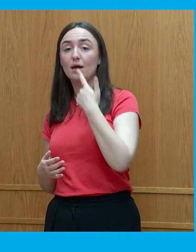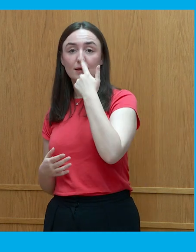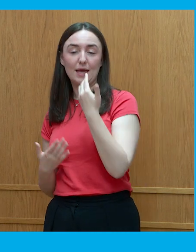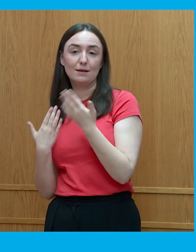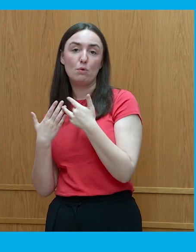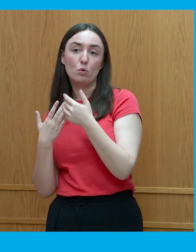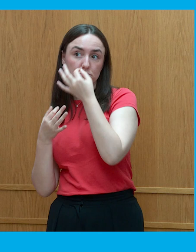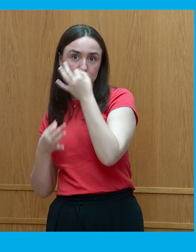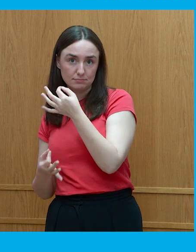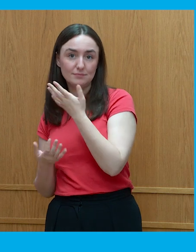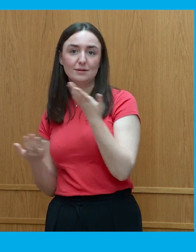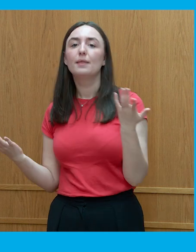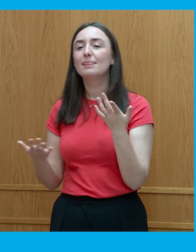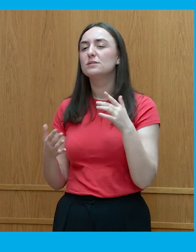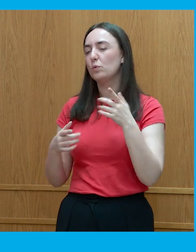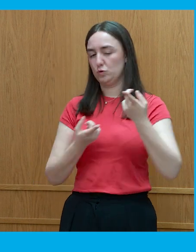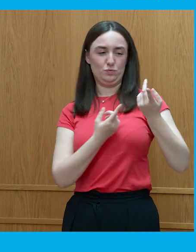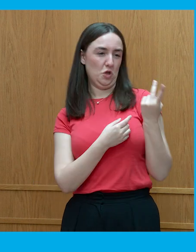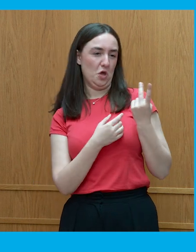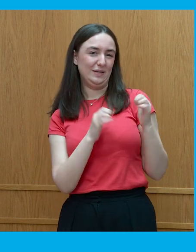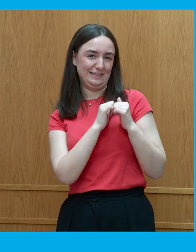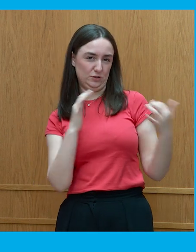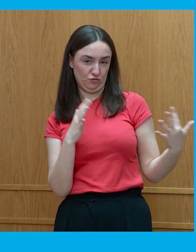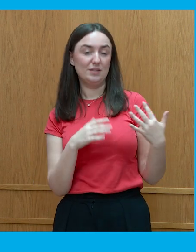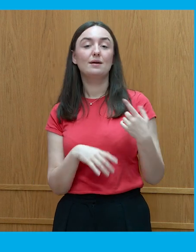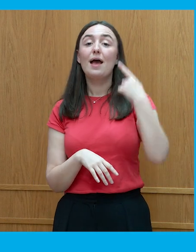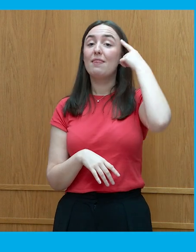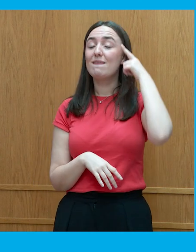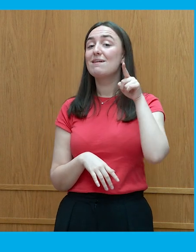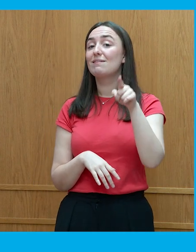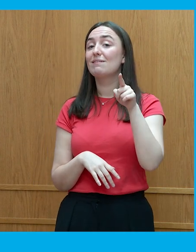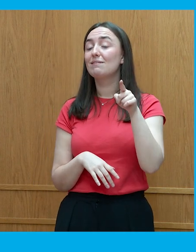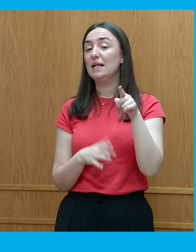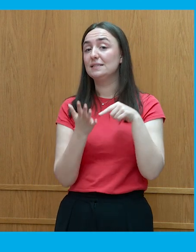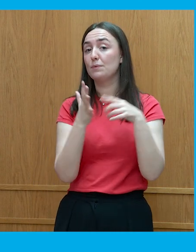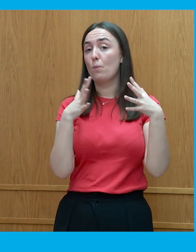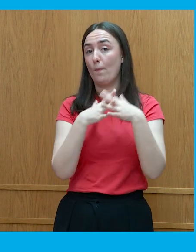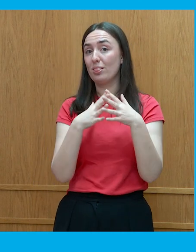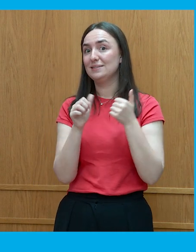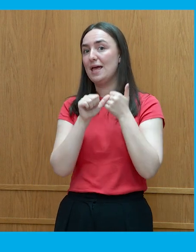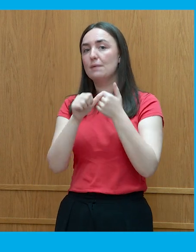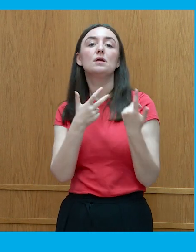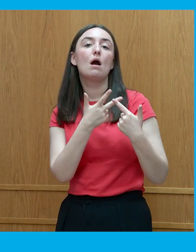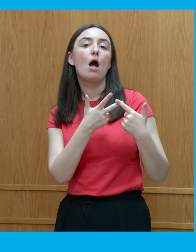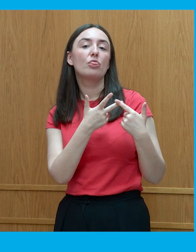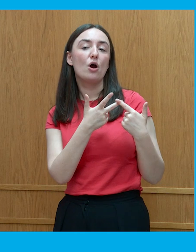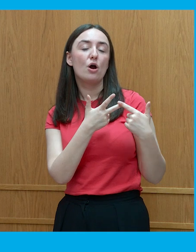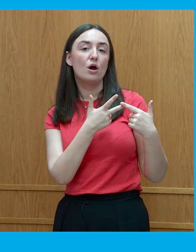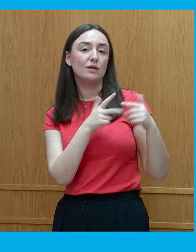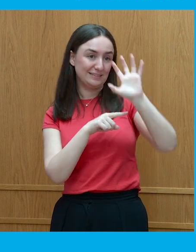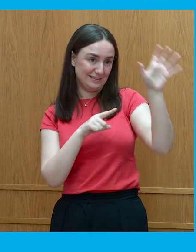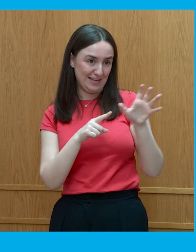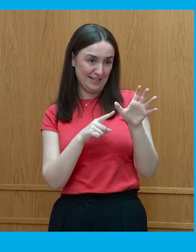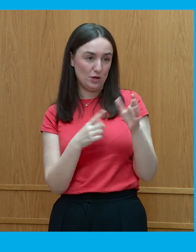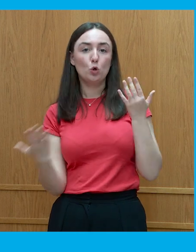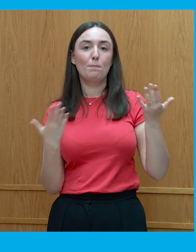disagree. I think that Walz helps her in those other states more than Shapiro would have, because Shapiro